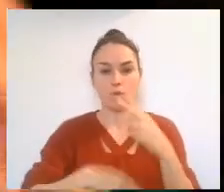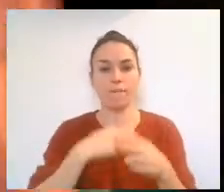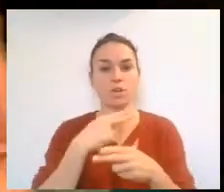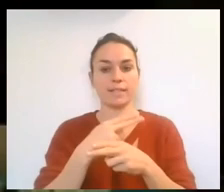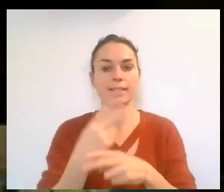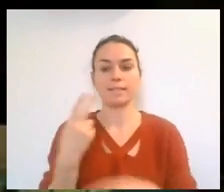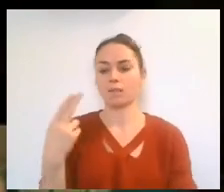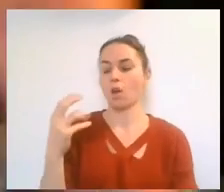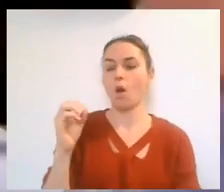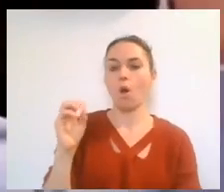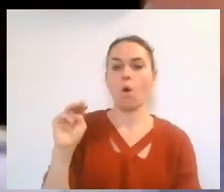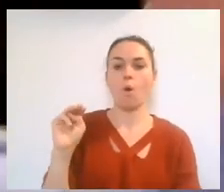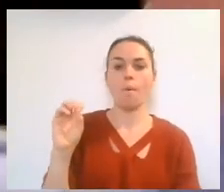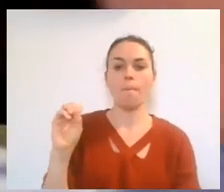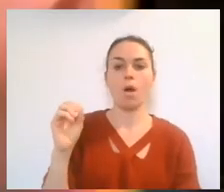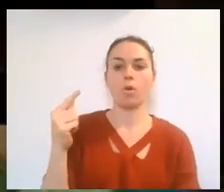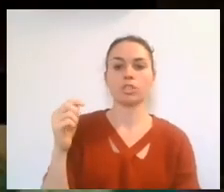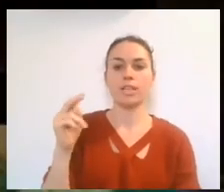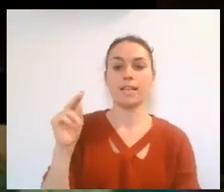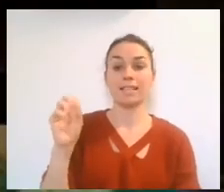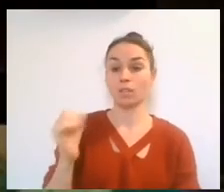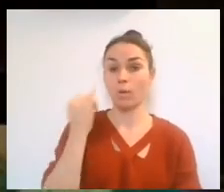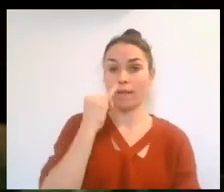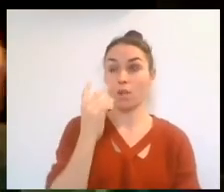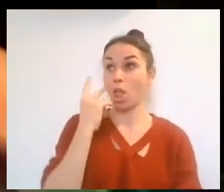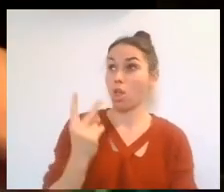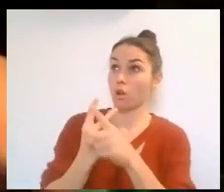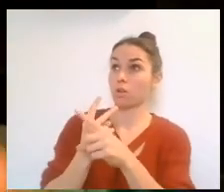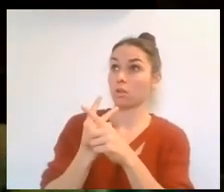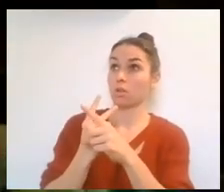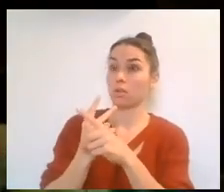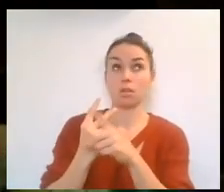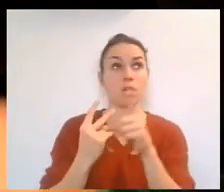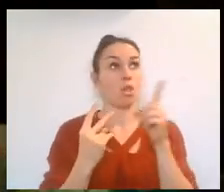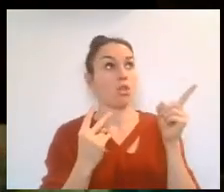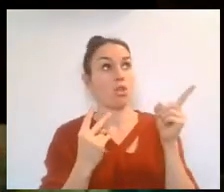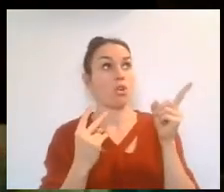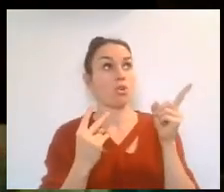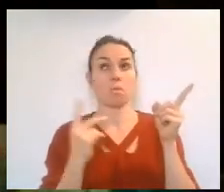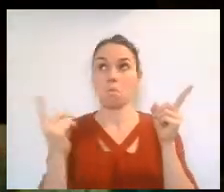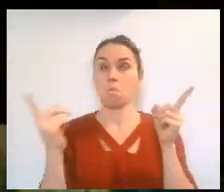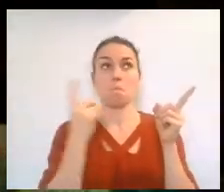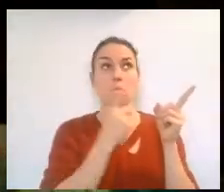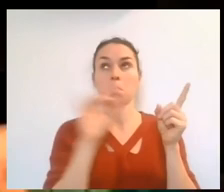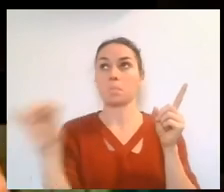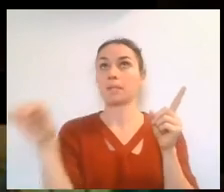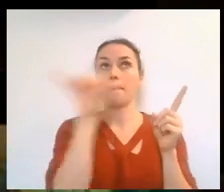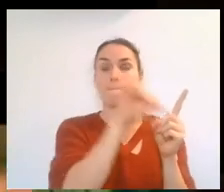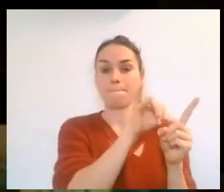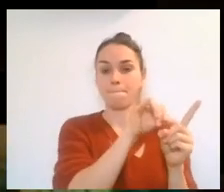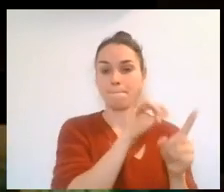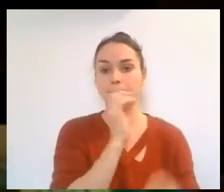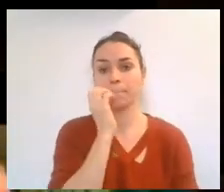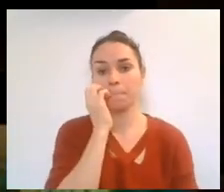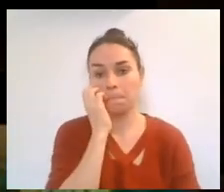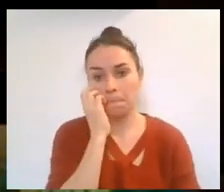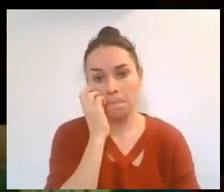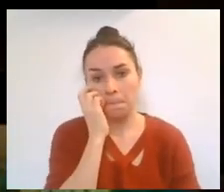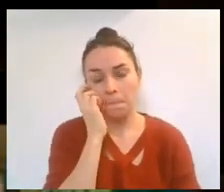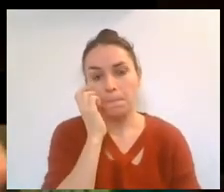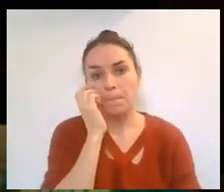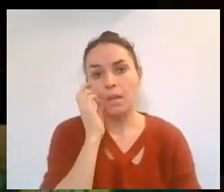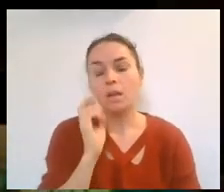you know, it's you look this way, it looks pretty much the same as if you look the opposite. So we don't think that there is